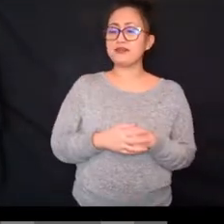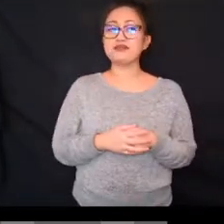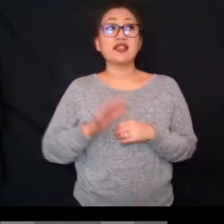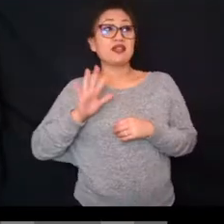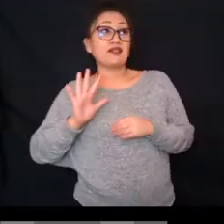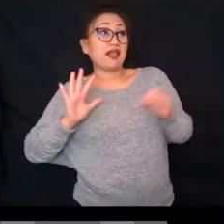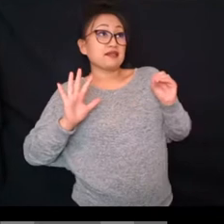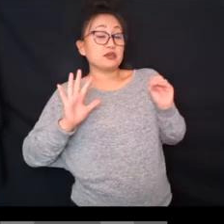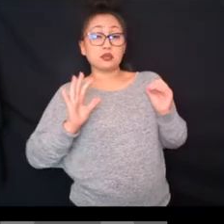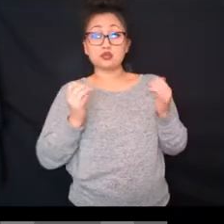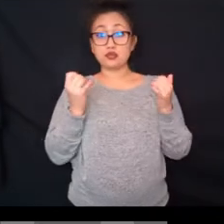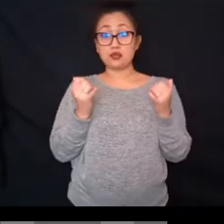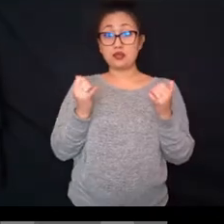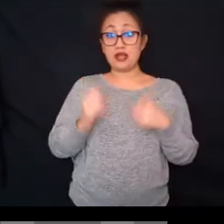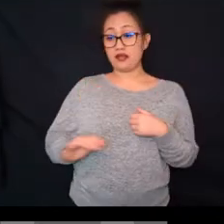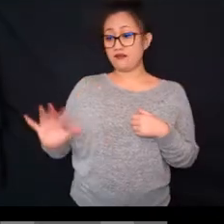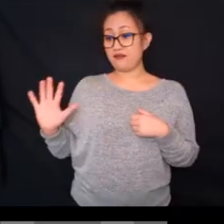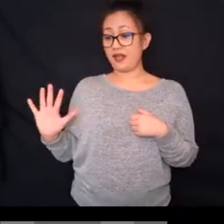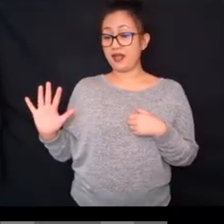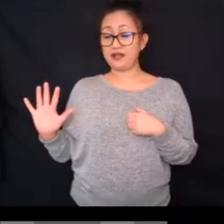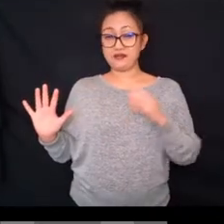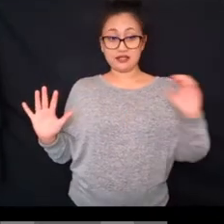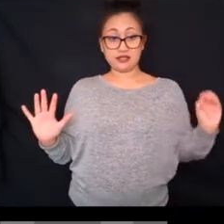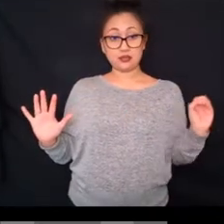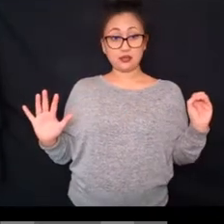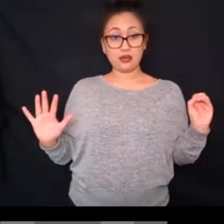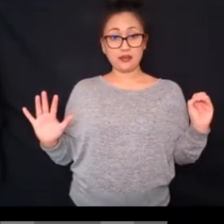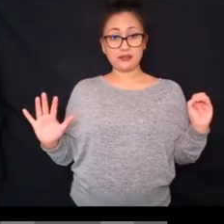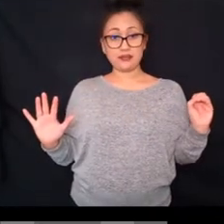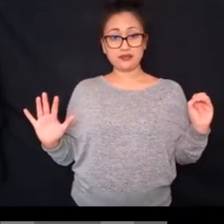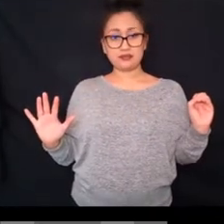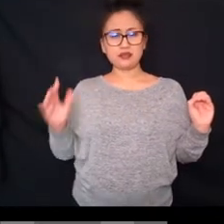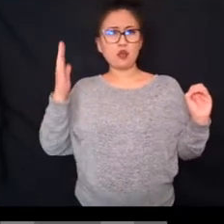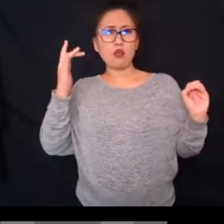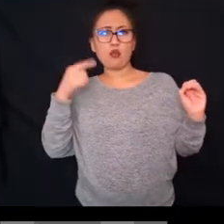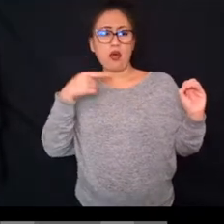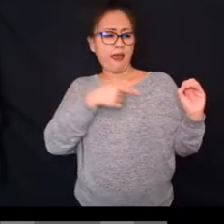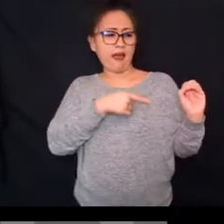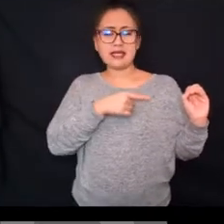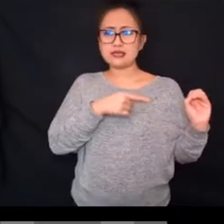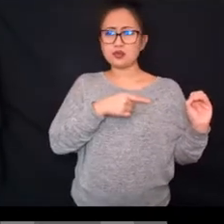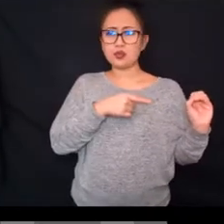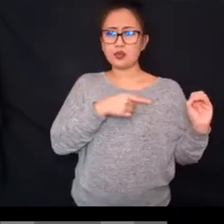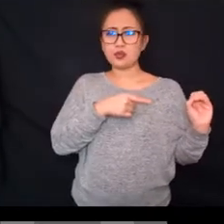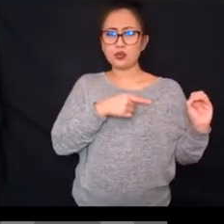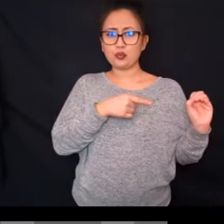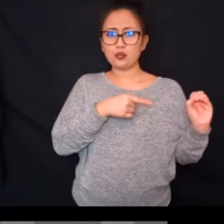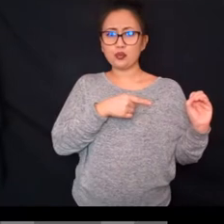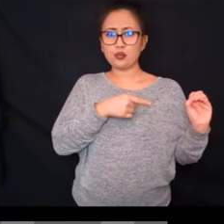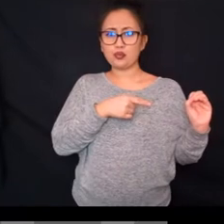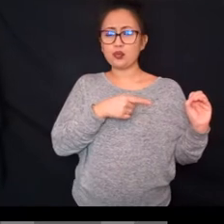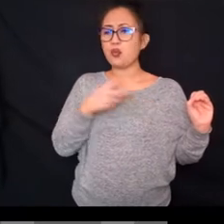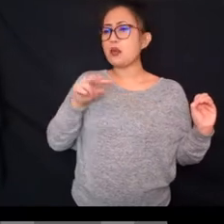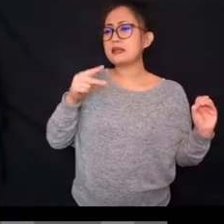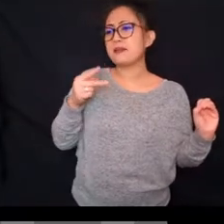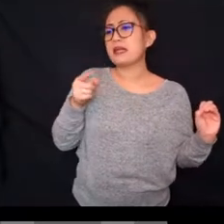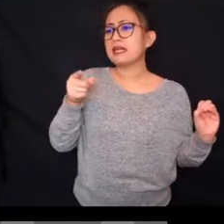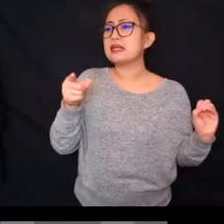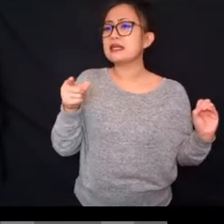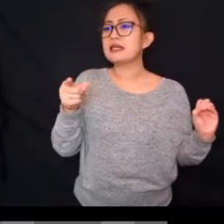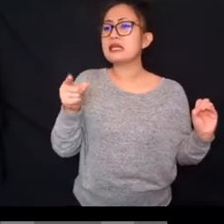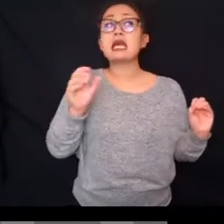put 5 over here. And why did you call this 0 over here? What do we know 0 means, Logan? Because it's